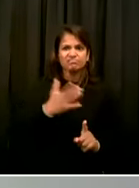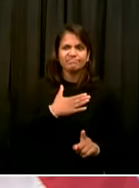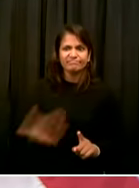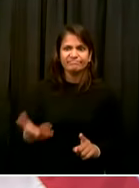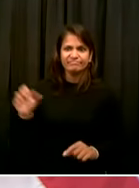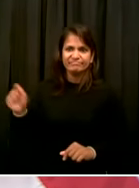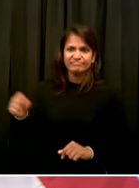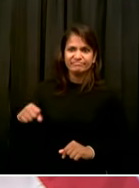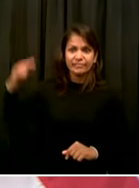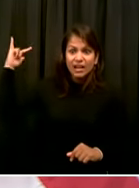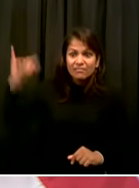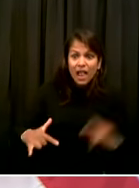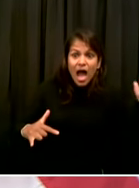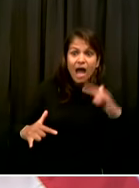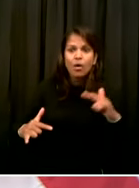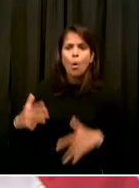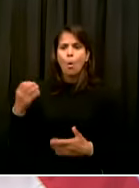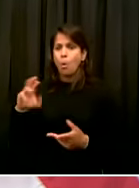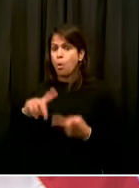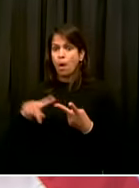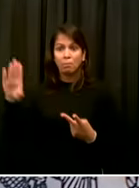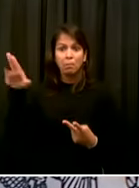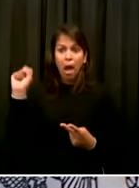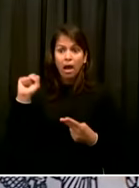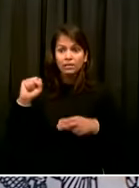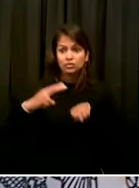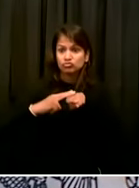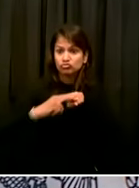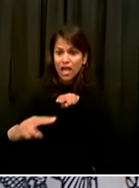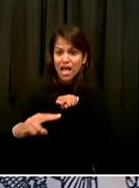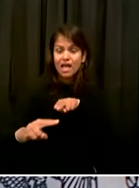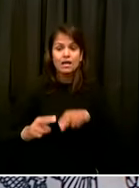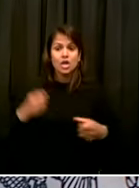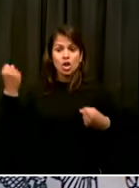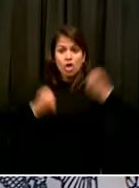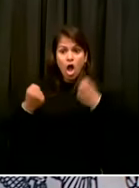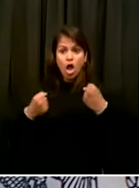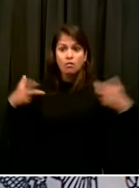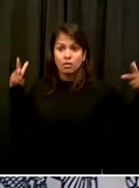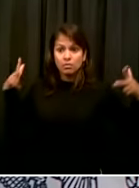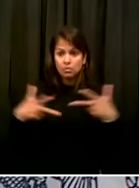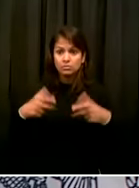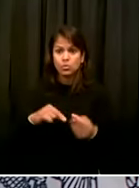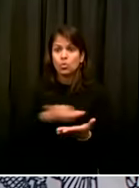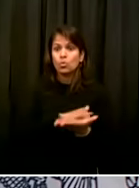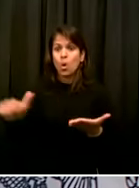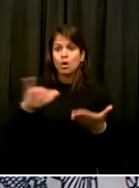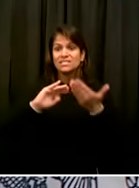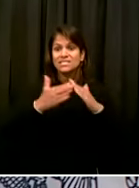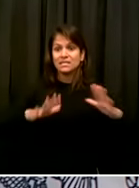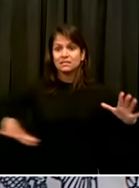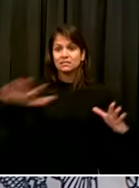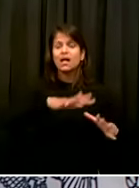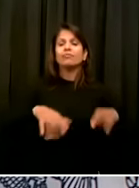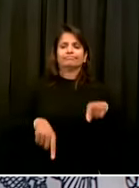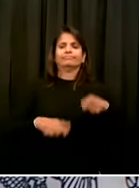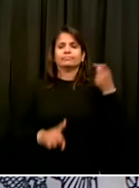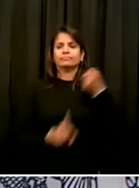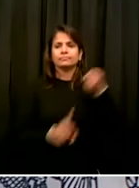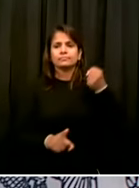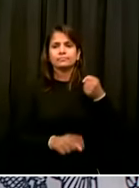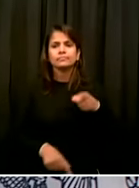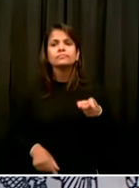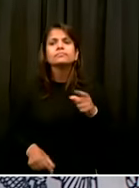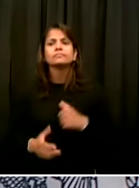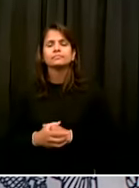I agree with that. Nothing to add, sir. Okay, great. Go ahead, Andrew. Second question has to do with schools. You have been talking about how there's a lot of